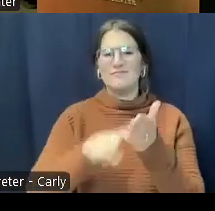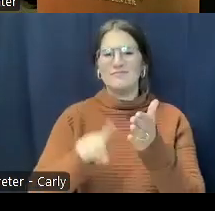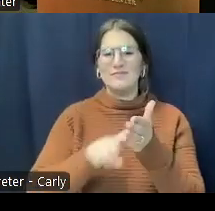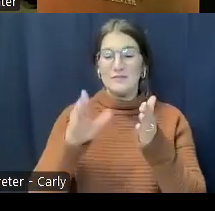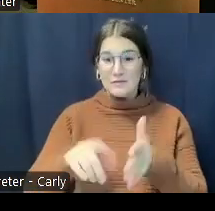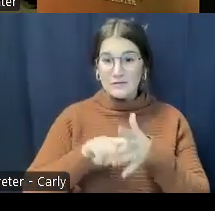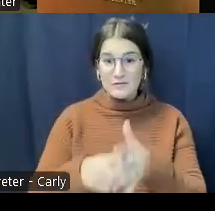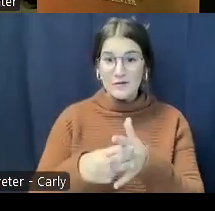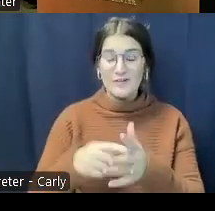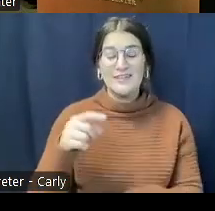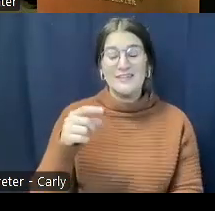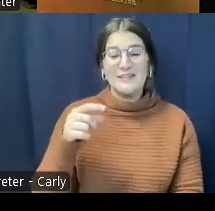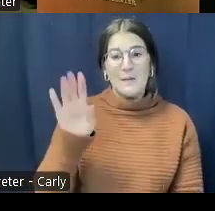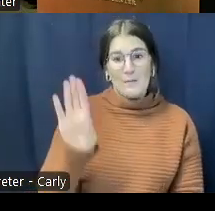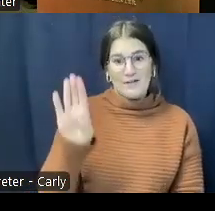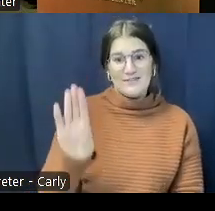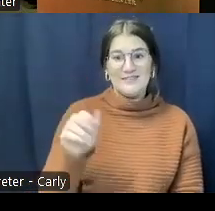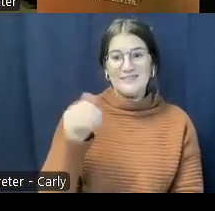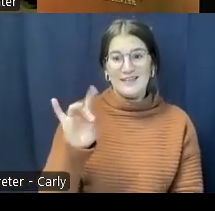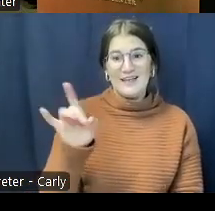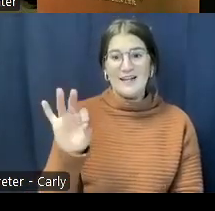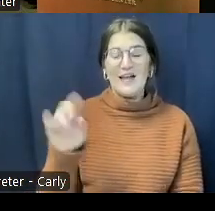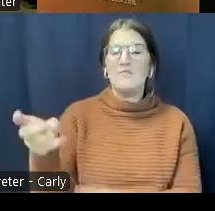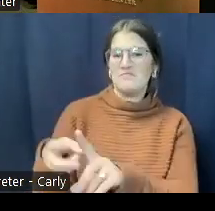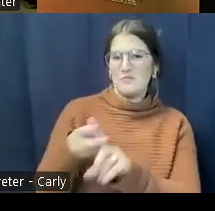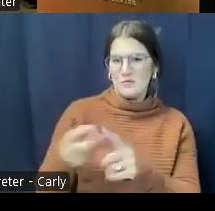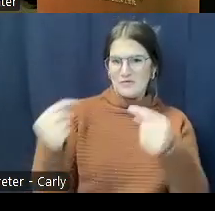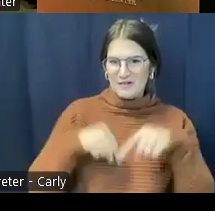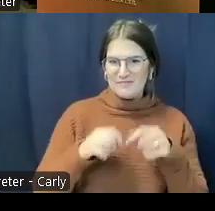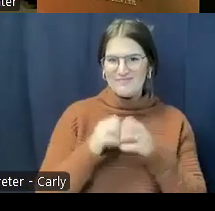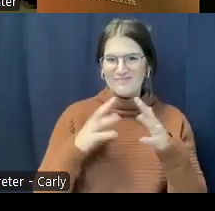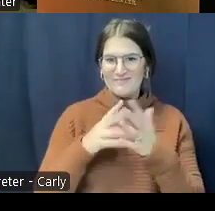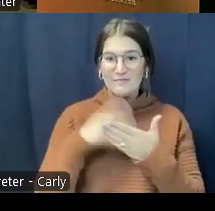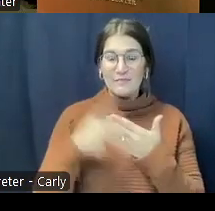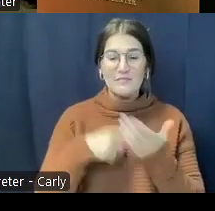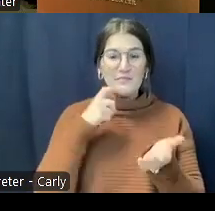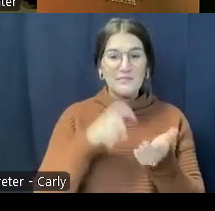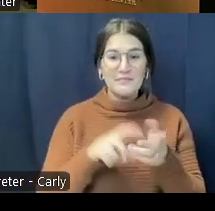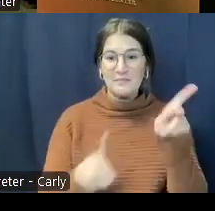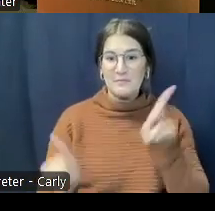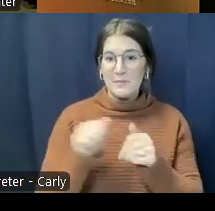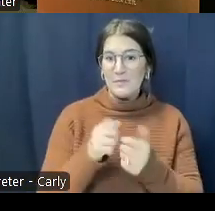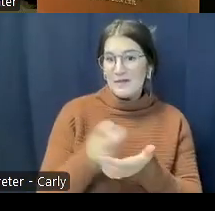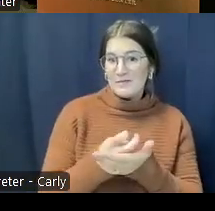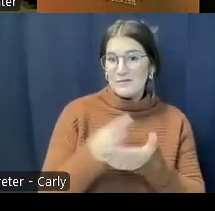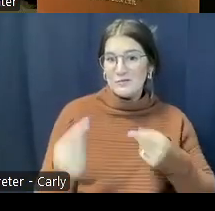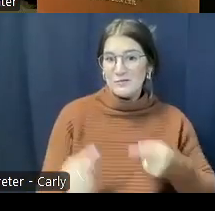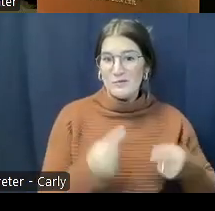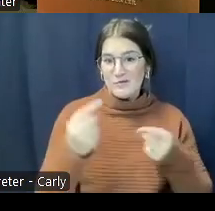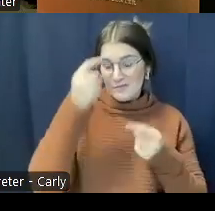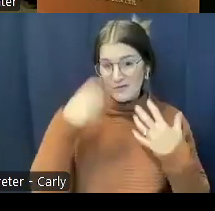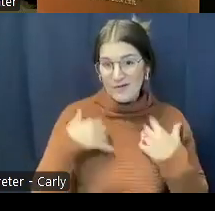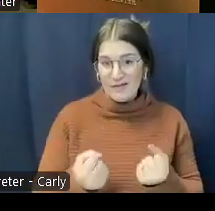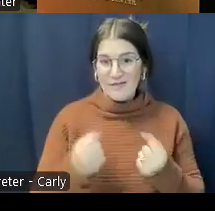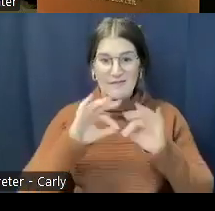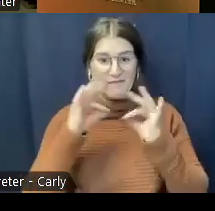our program. From the beginning, Giuseppe recognized that many people with epilepsy struggle with their mental health, family,